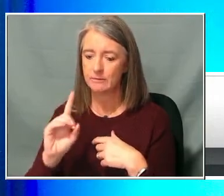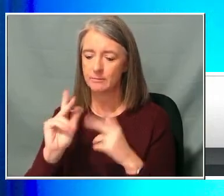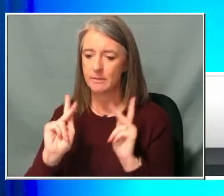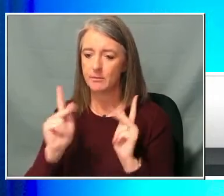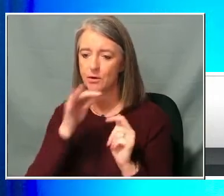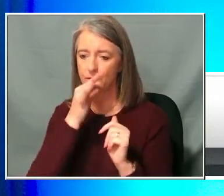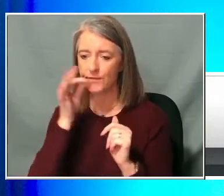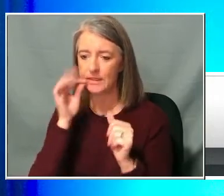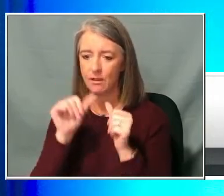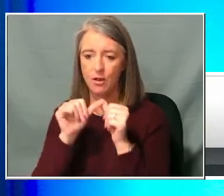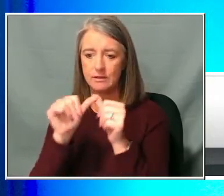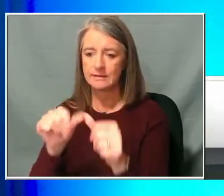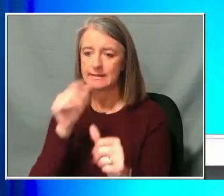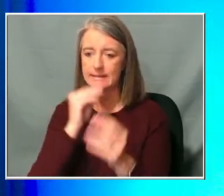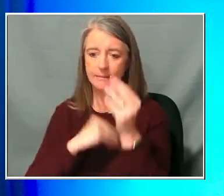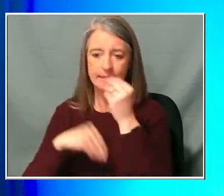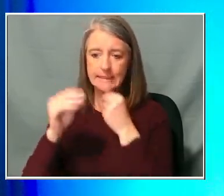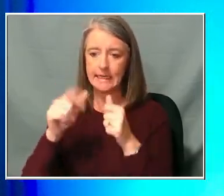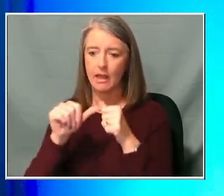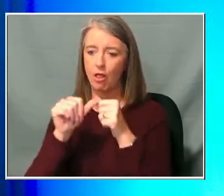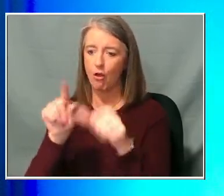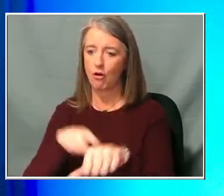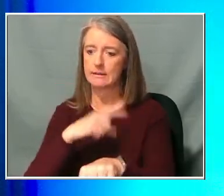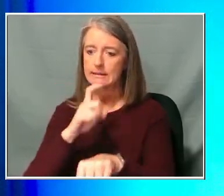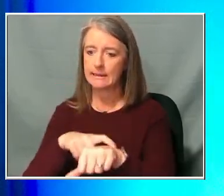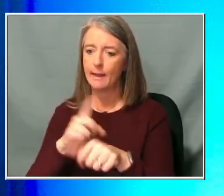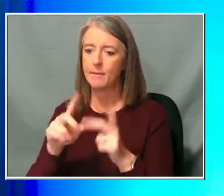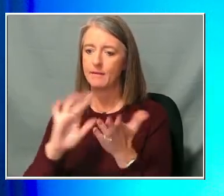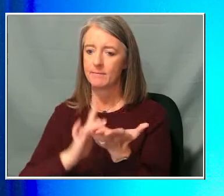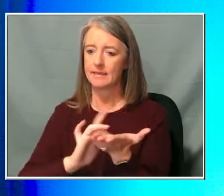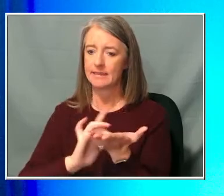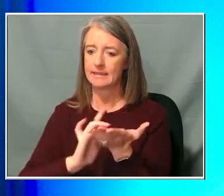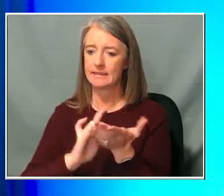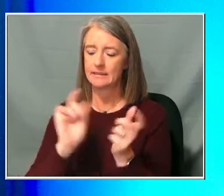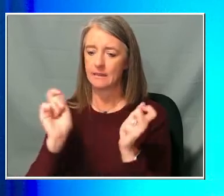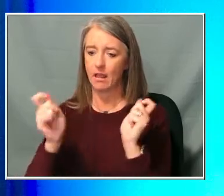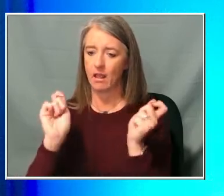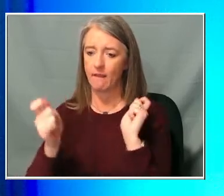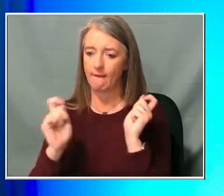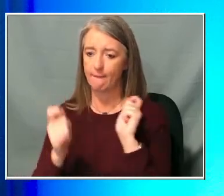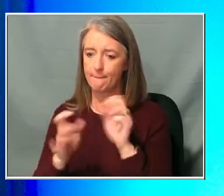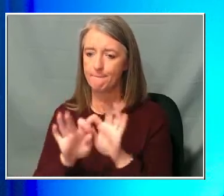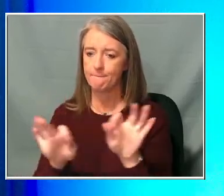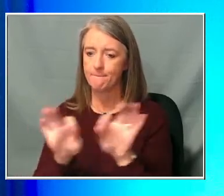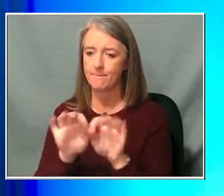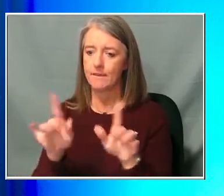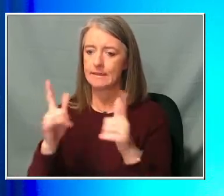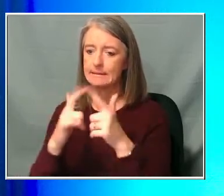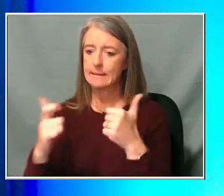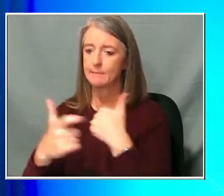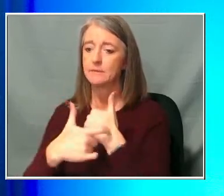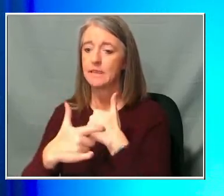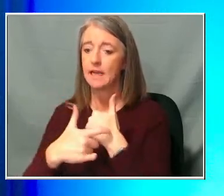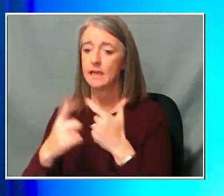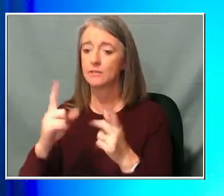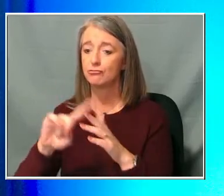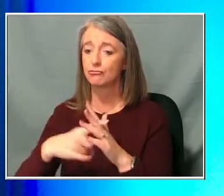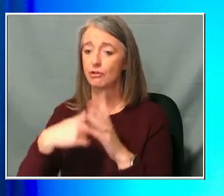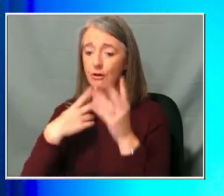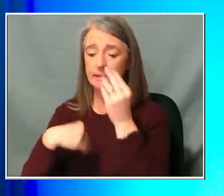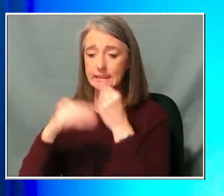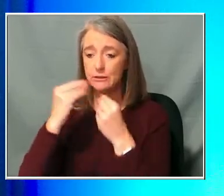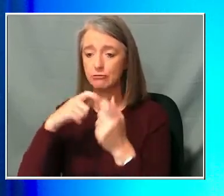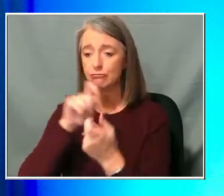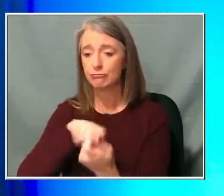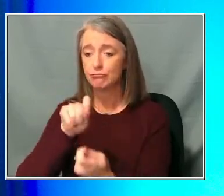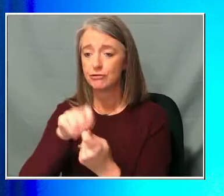been eating food for a long time and their medication had not been adjusted. And at the same time, when they start eating certain food